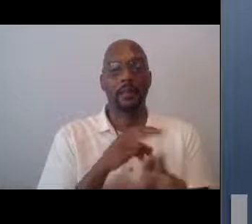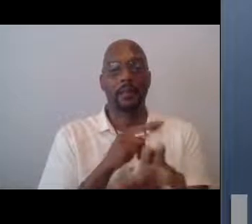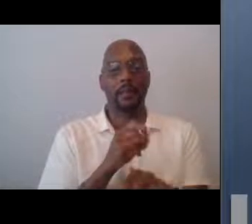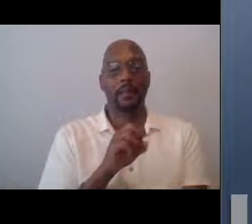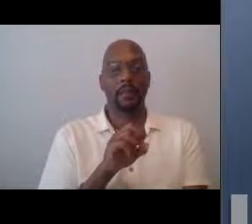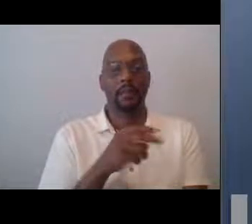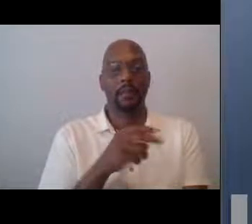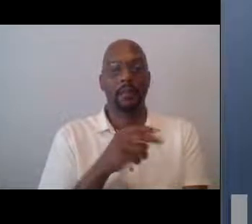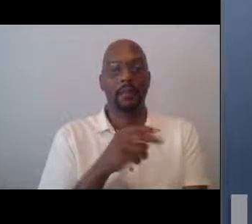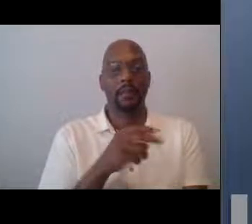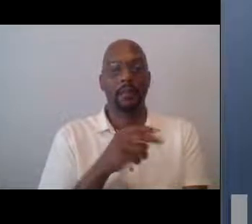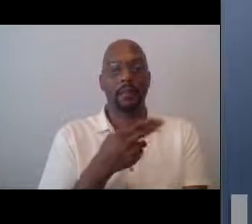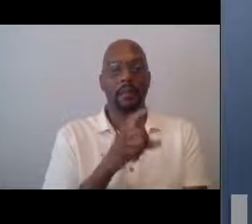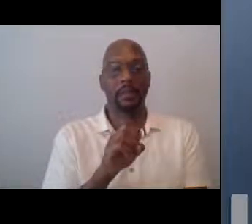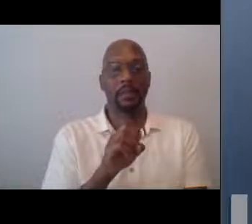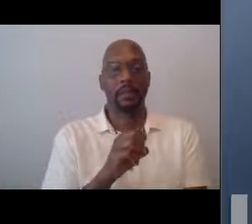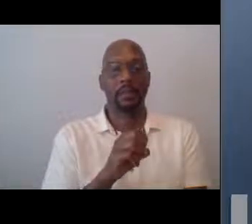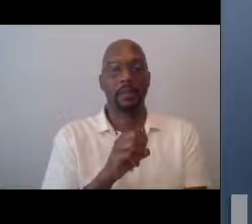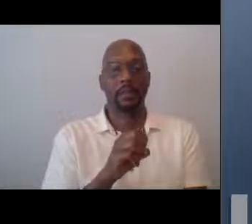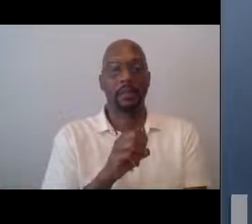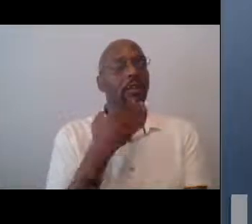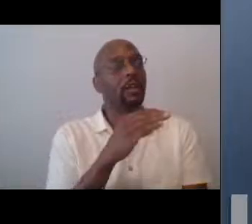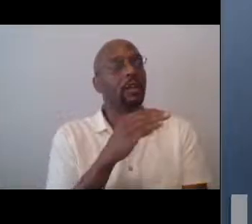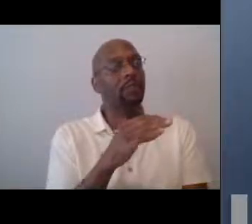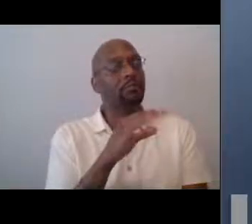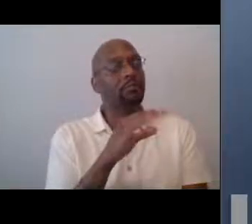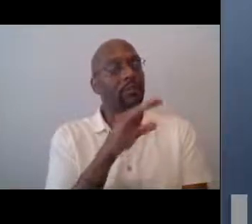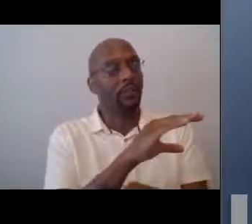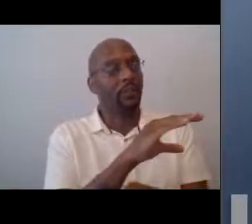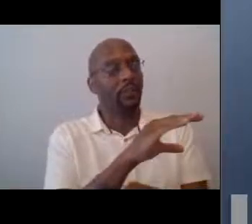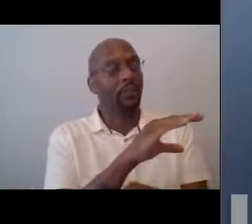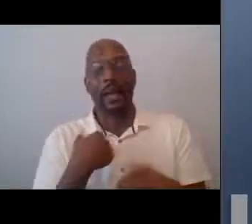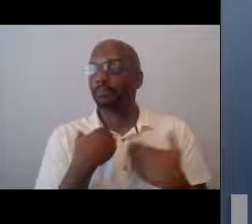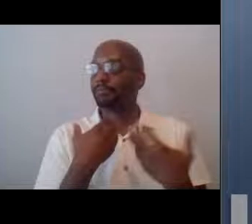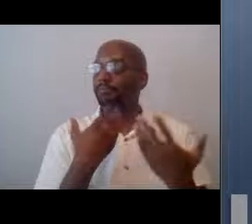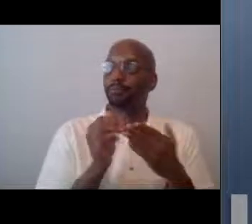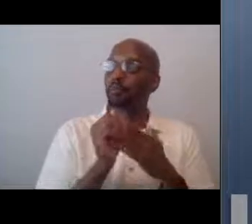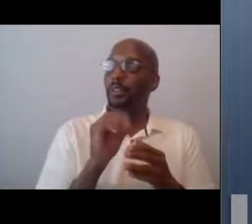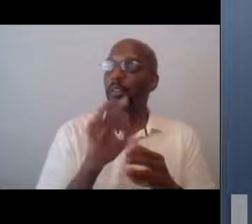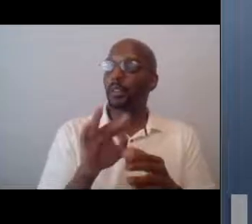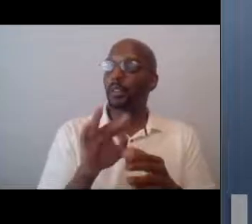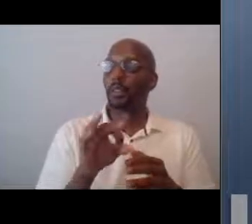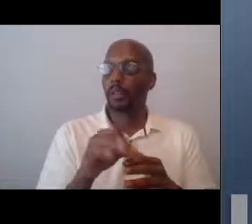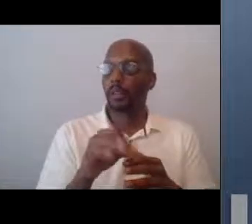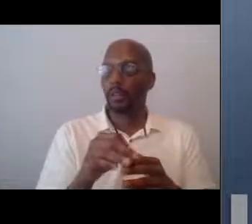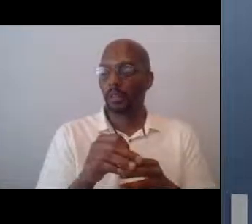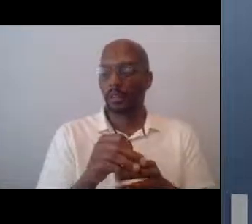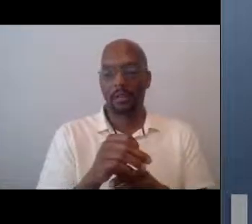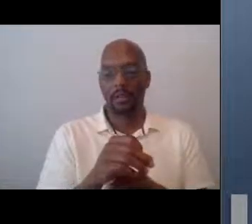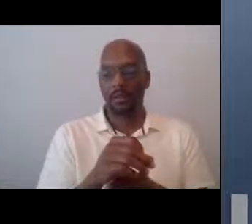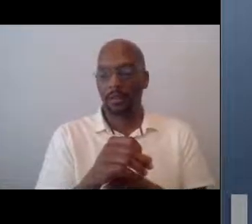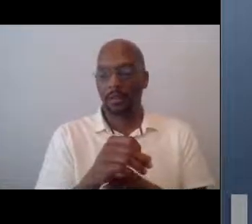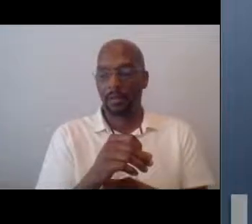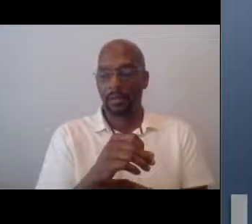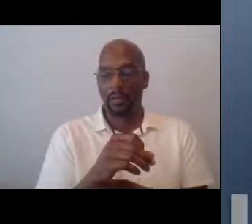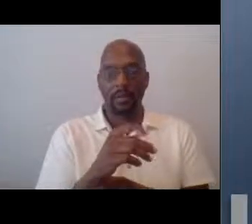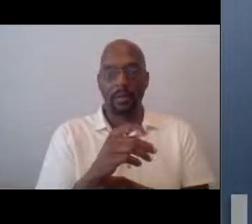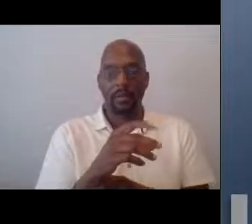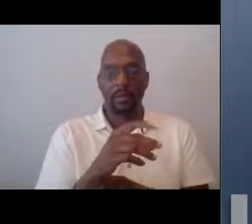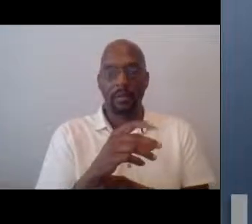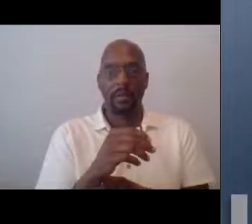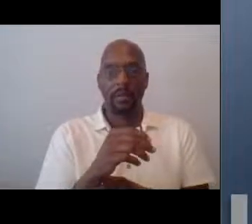Hi, good afternoon, commissioners. I'm Nafili Barrett, the Executive Director of the Mendocino Council of Governments and Chair of the Rural Counties